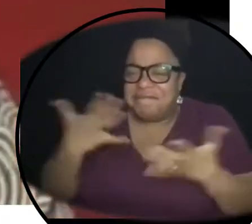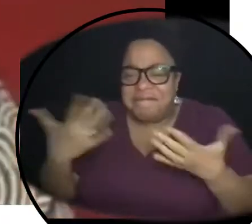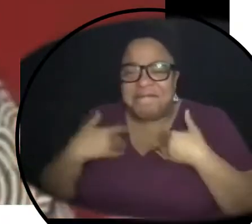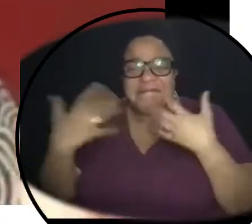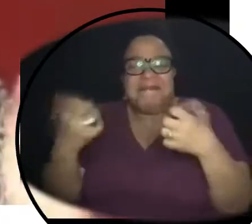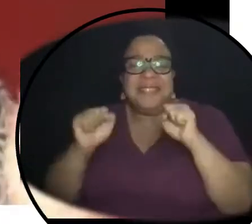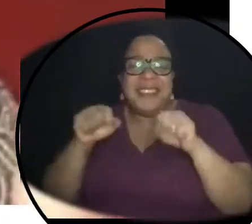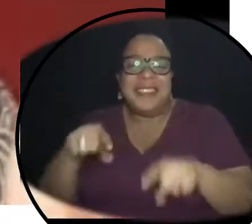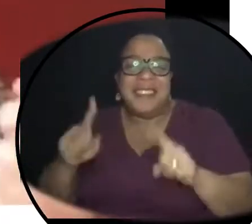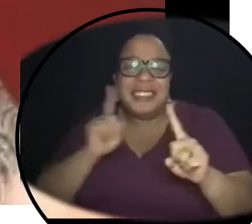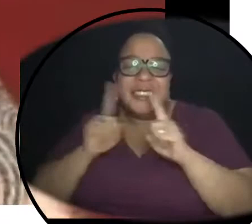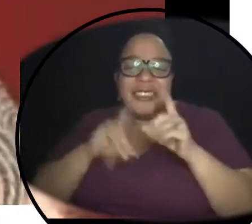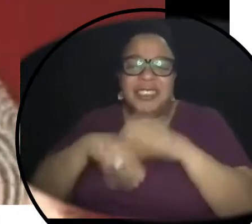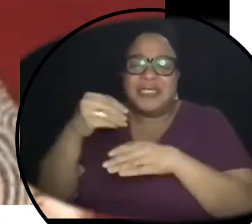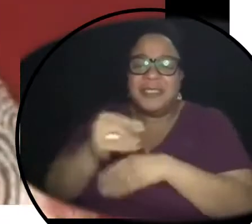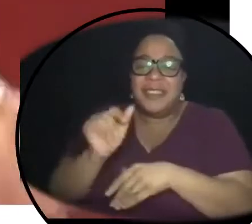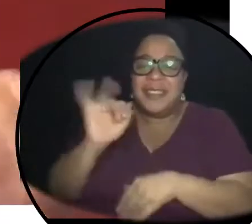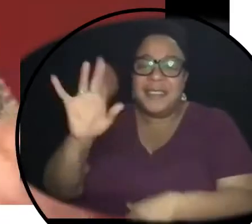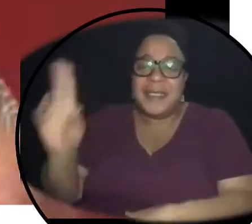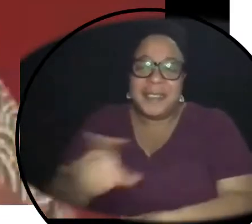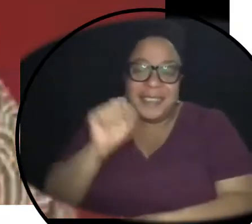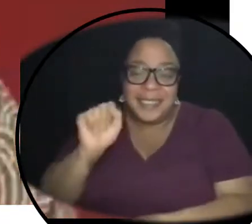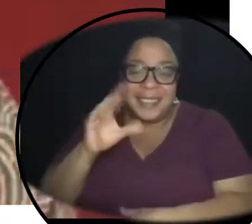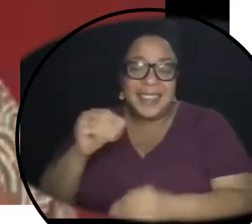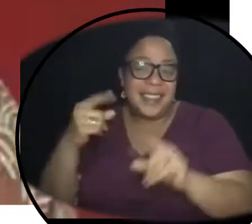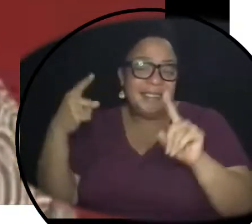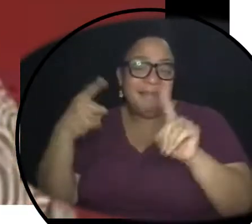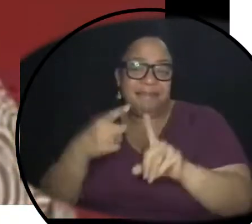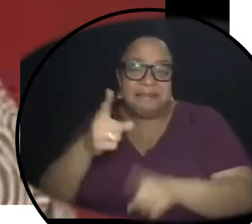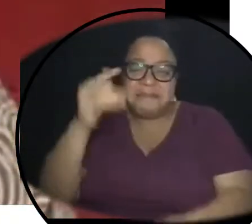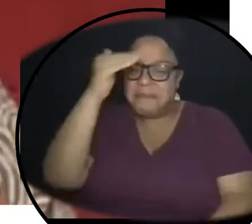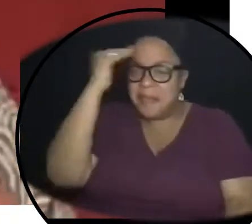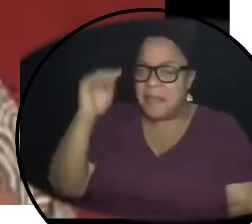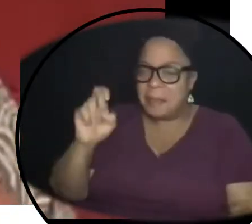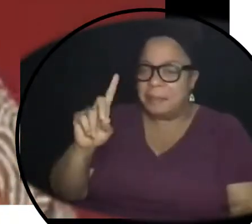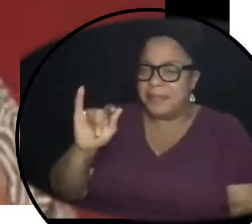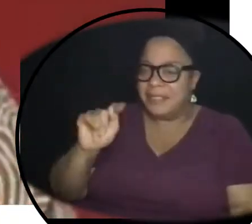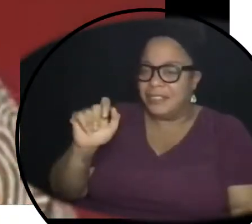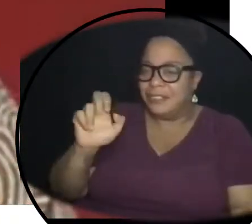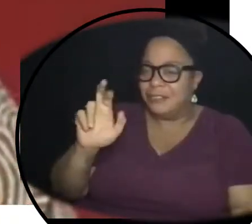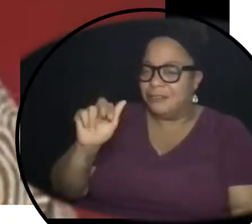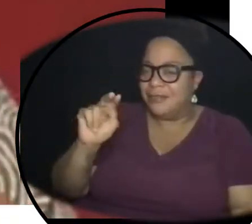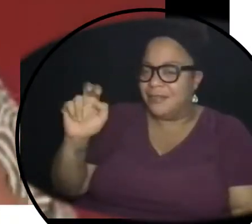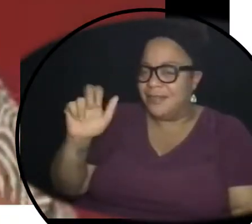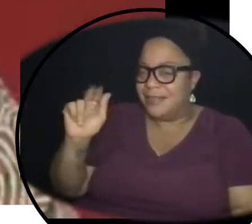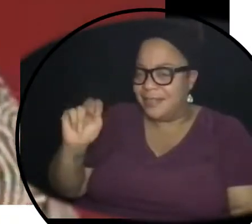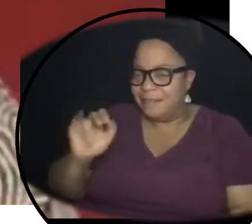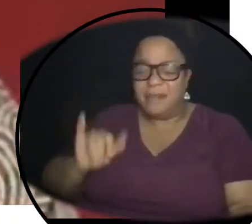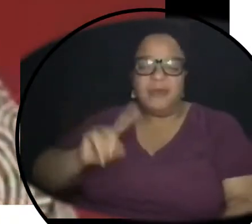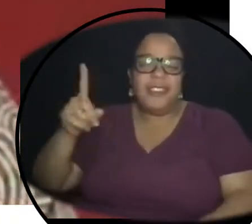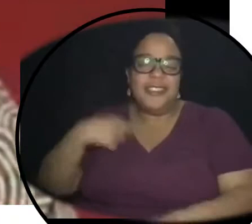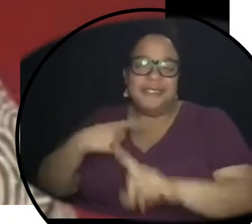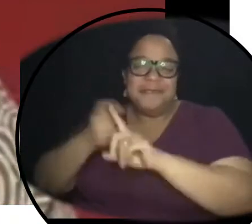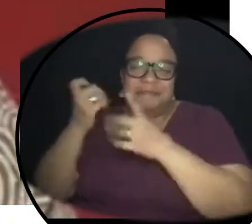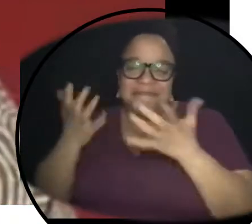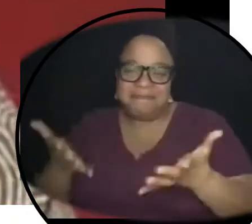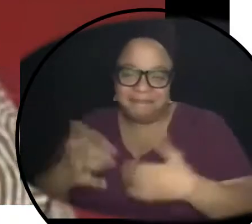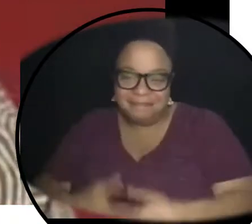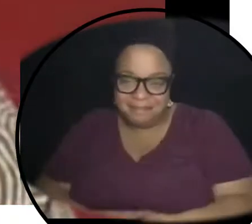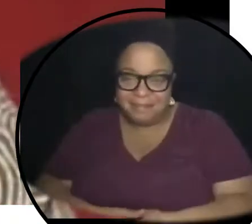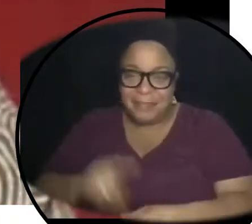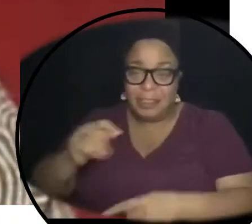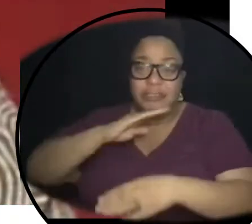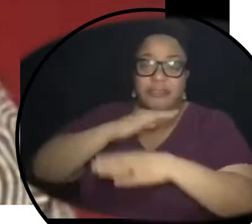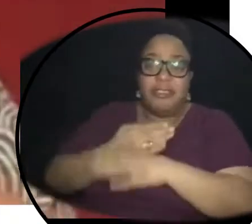immigrant rights, refugee safety, and the acknowledgement of colonialism as the root of all of this exclusion